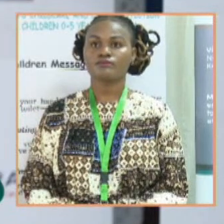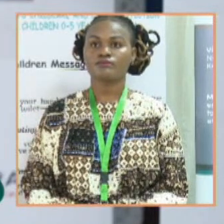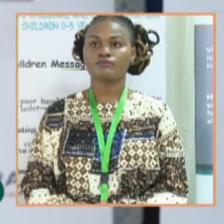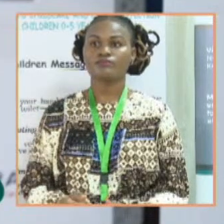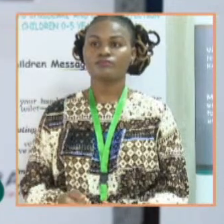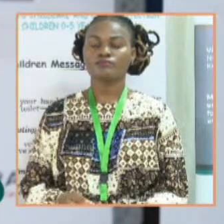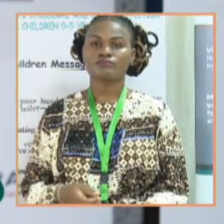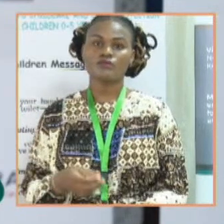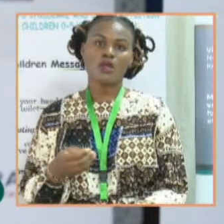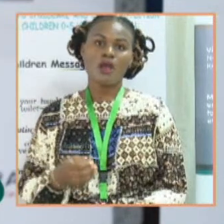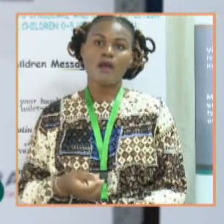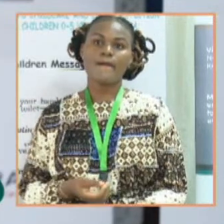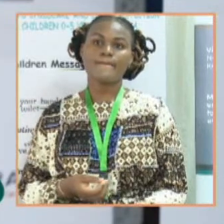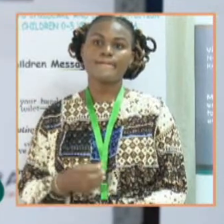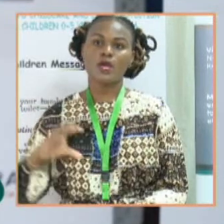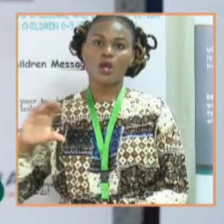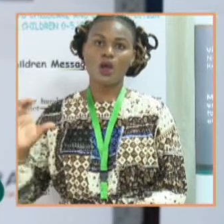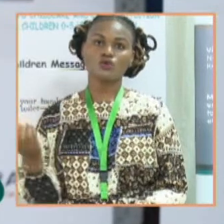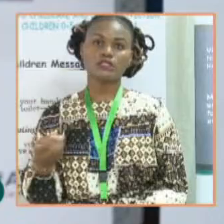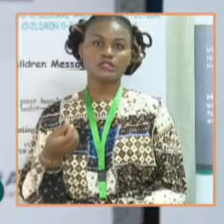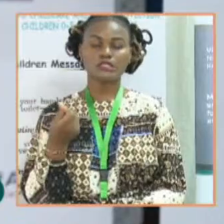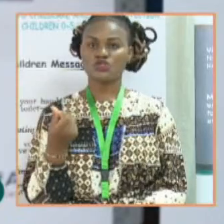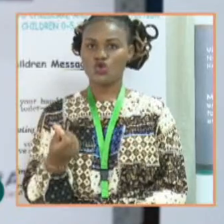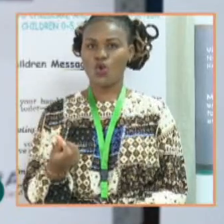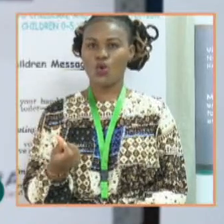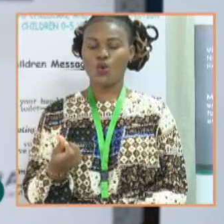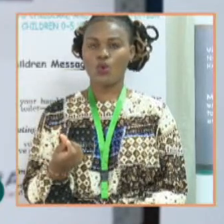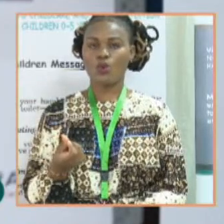Just a few counties that were able to